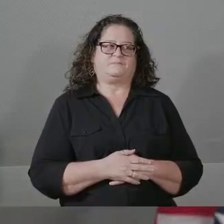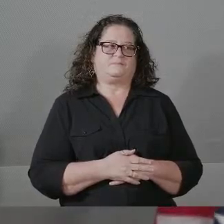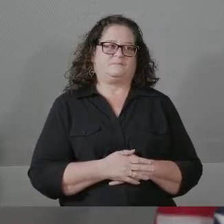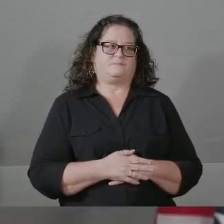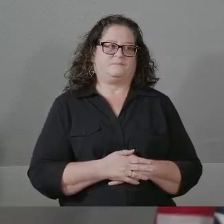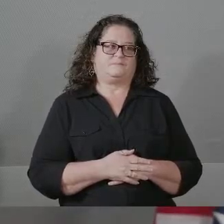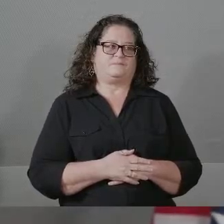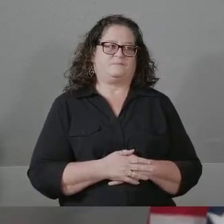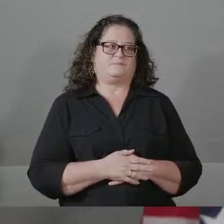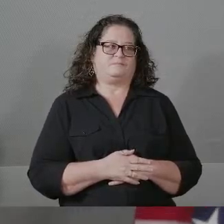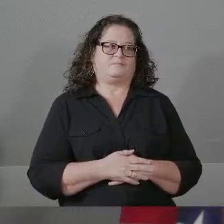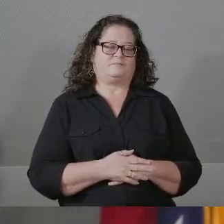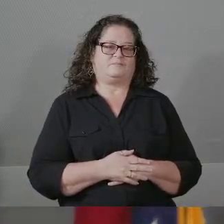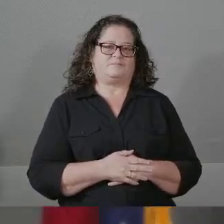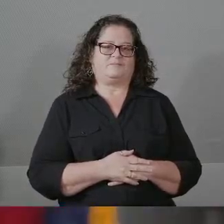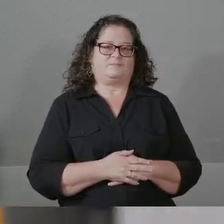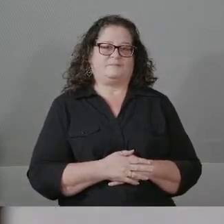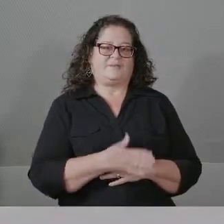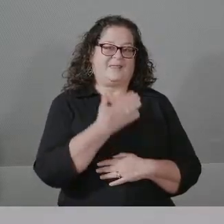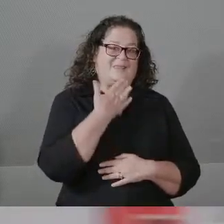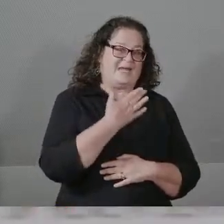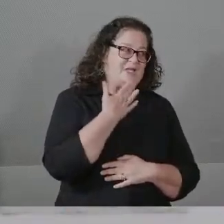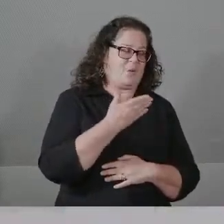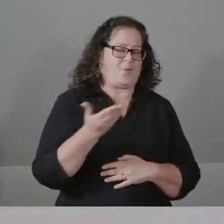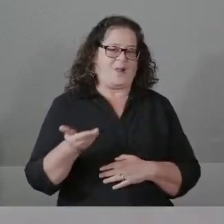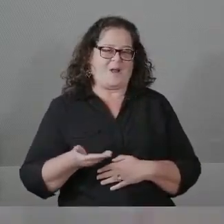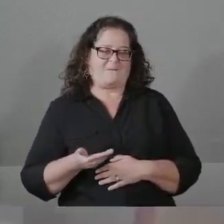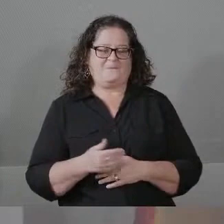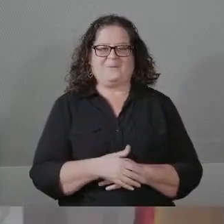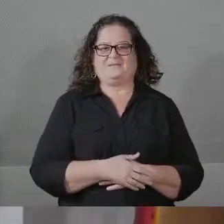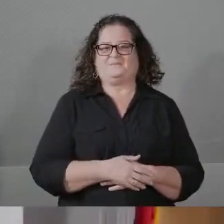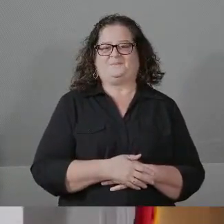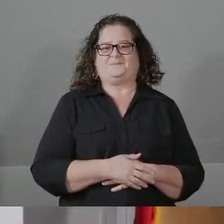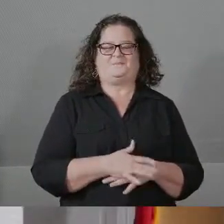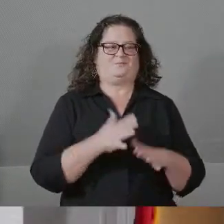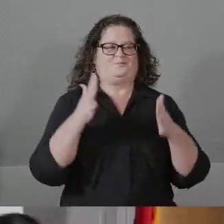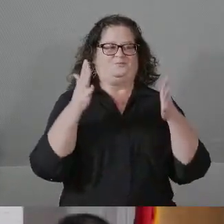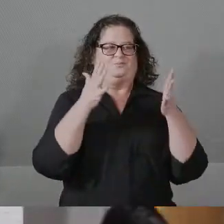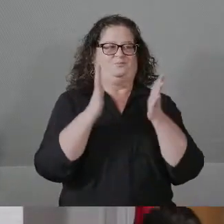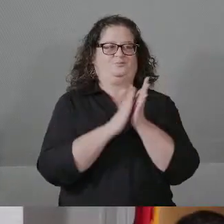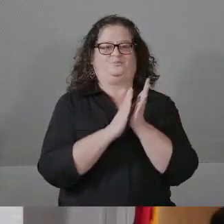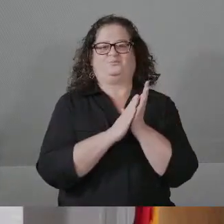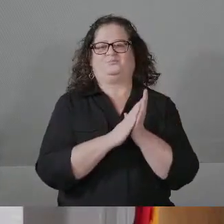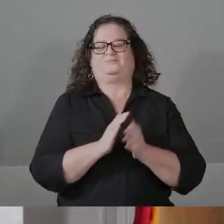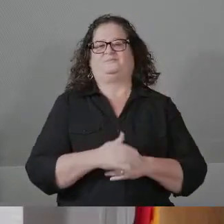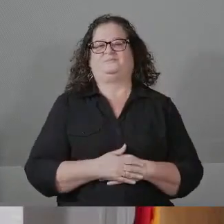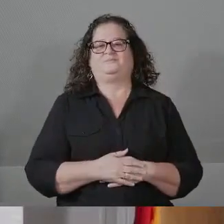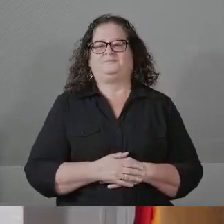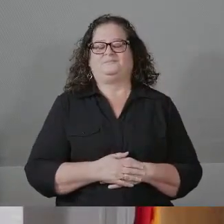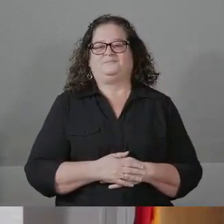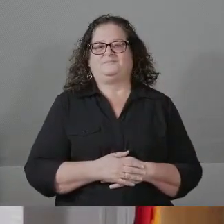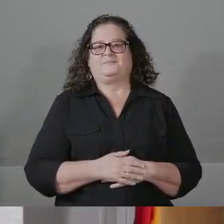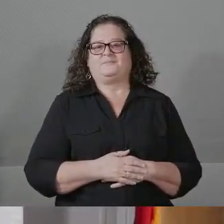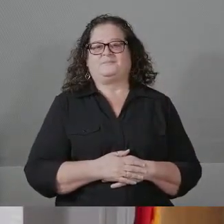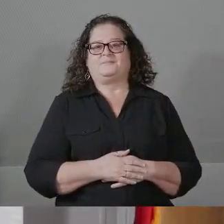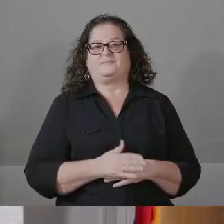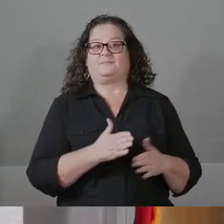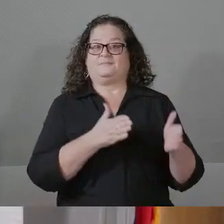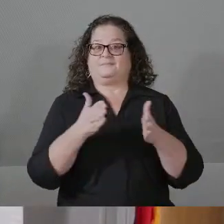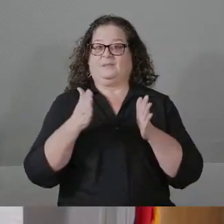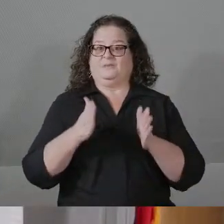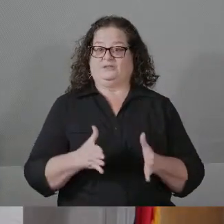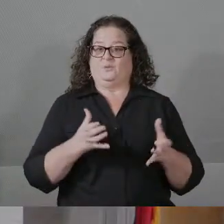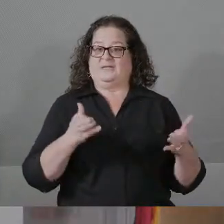Thank you very much. Oh, you're so welcome. Thank you. Thank you, Dr. Goldberg. All right. Next, I would like to